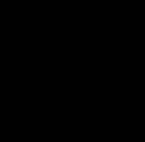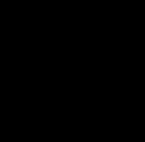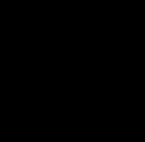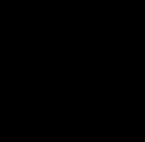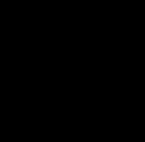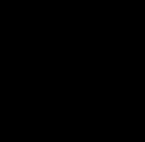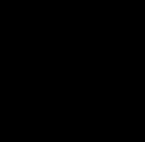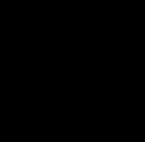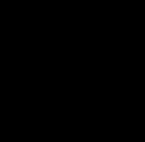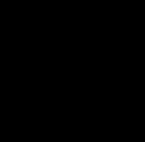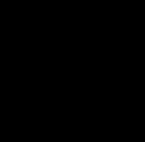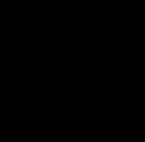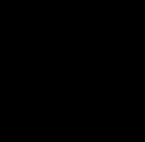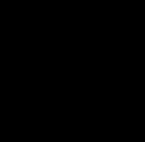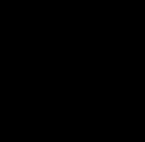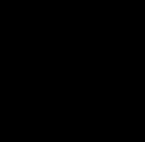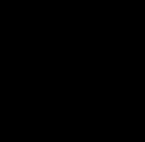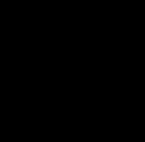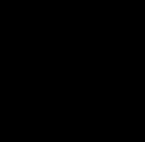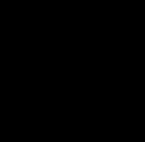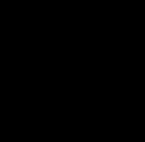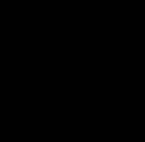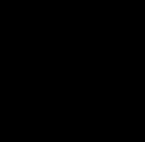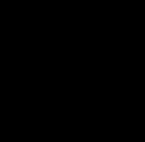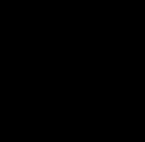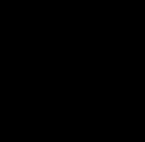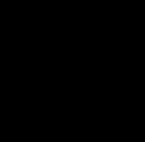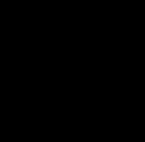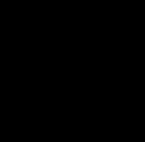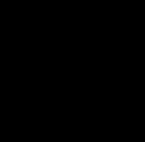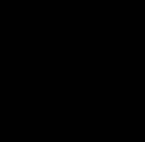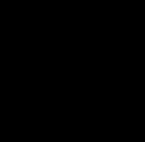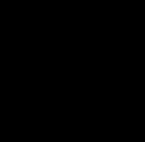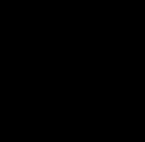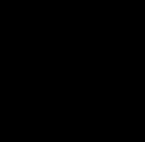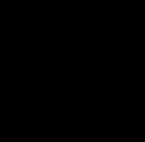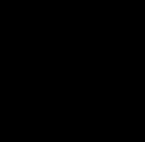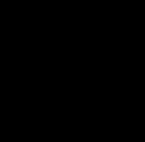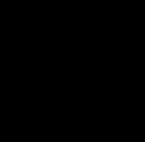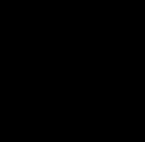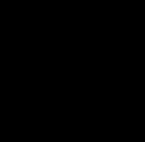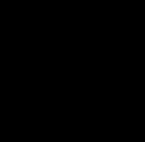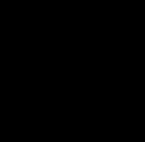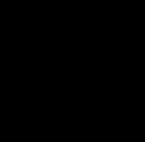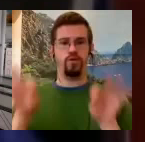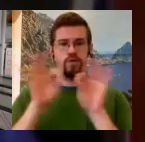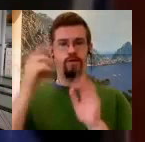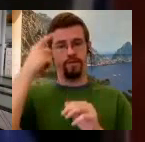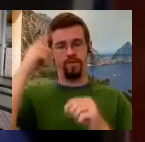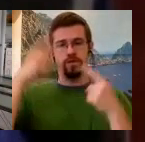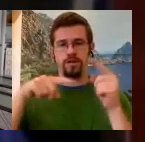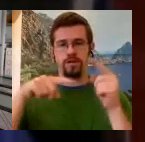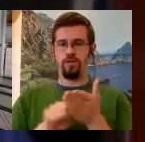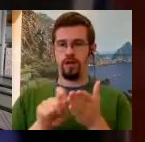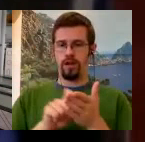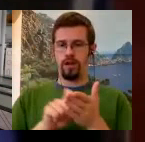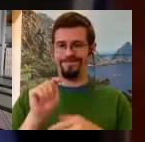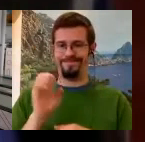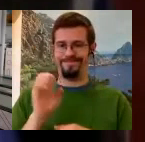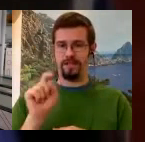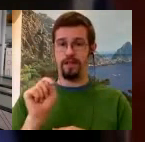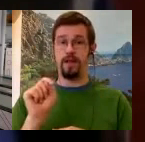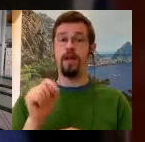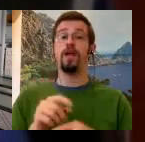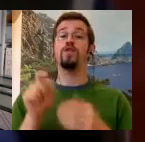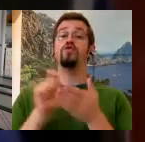Writer control and flexibility. This is one of the key elements of SignWriting text, is that the writer, he picks the